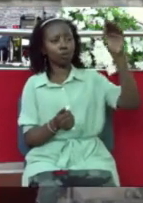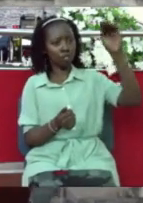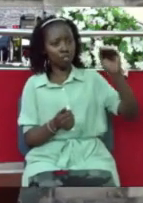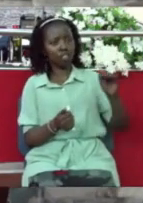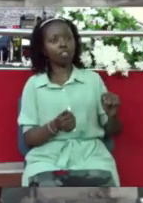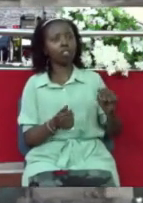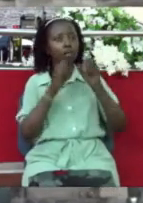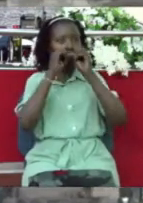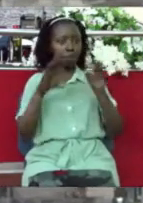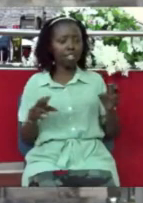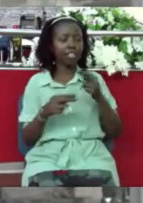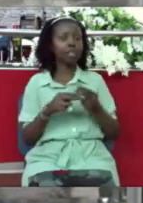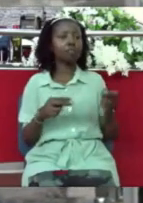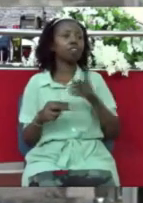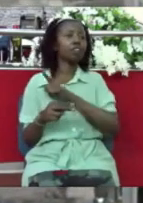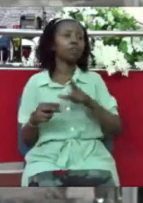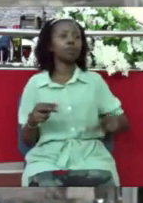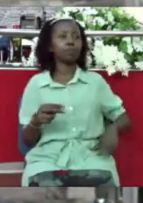Blessed be the name of the Lord.